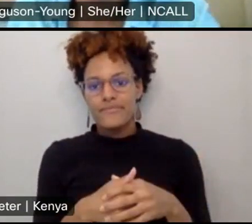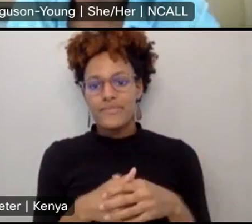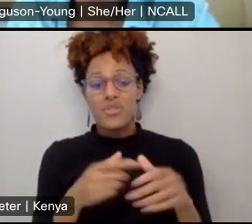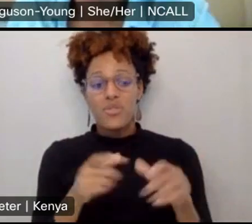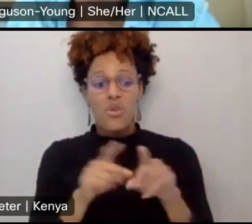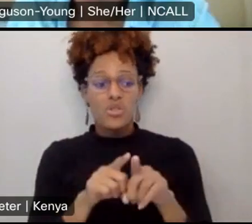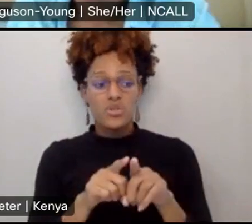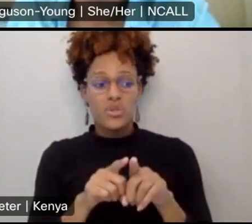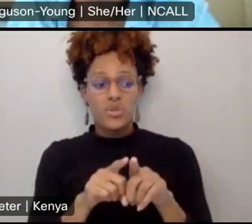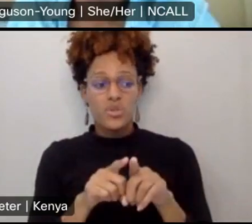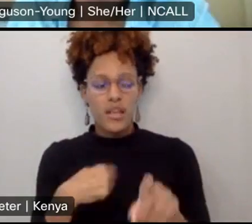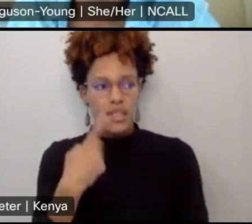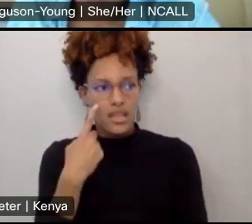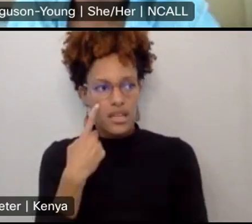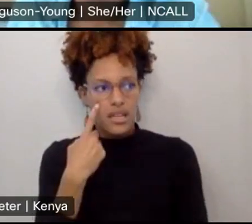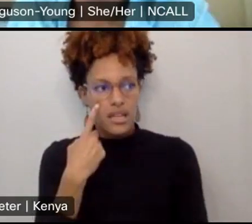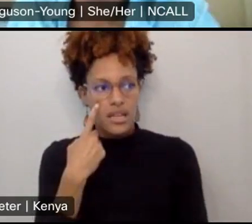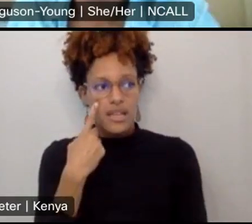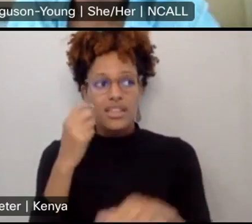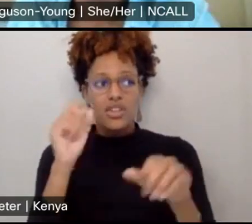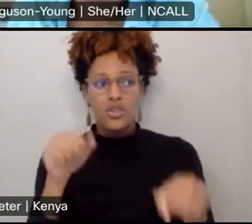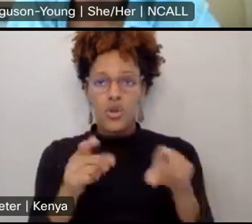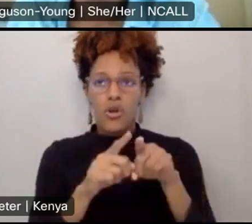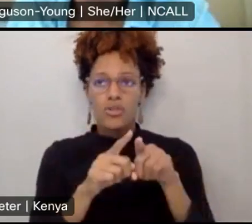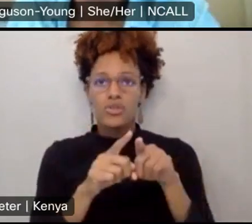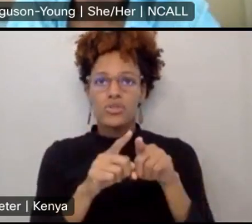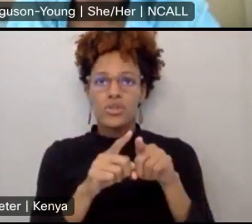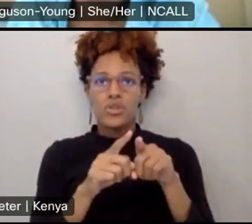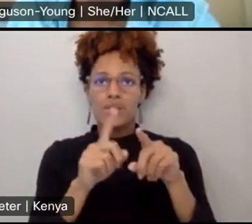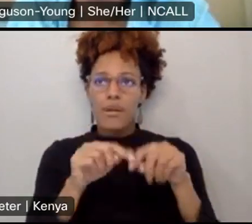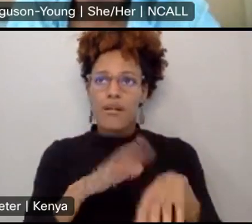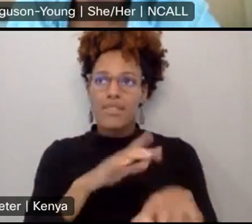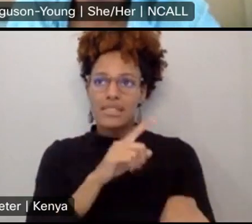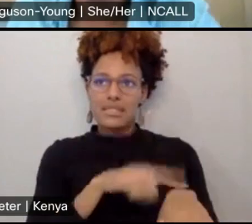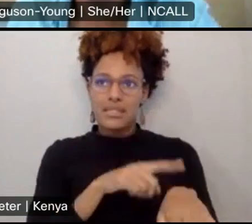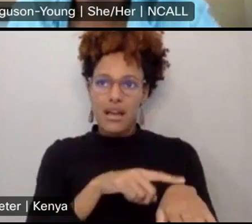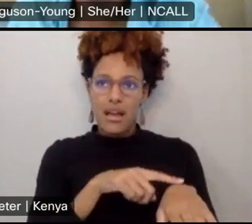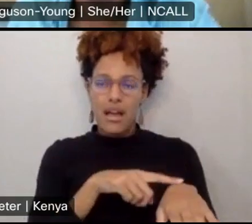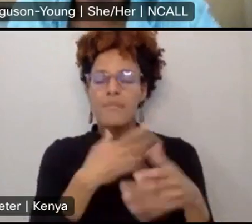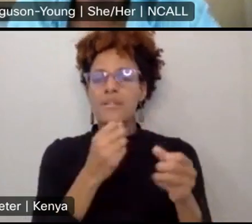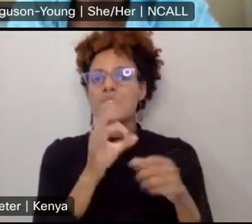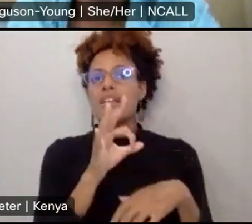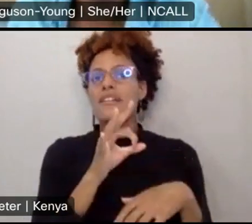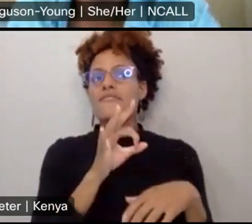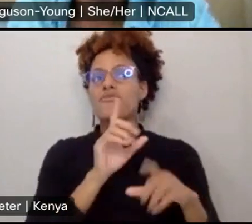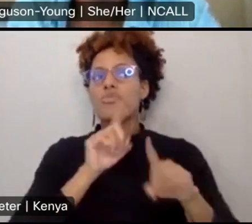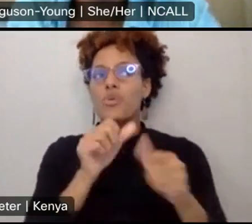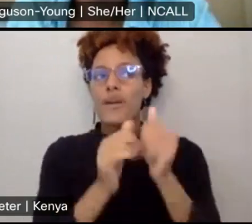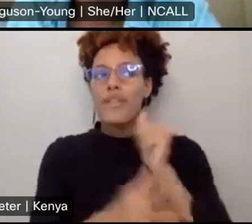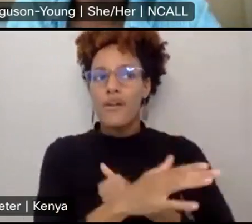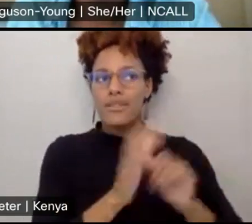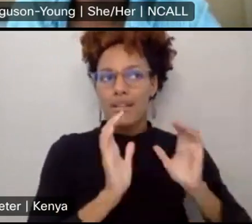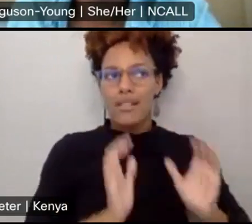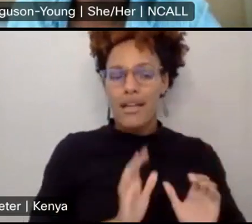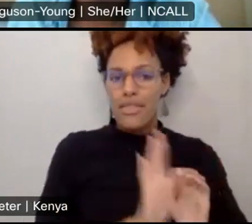think there could be times when making a report without the client's buy-in can become kind of